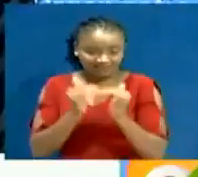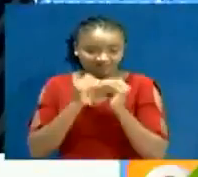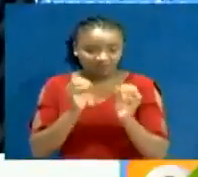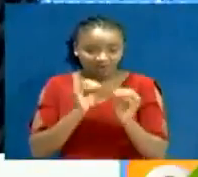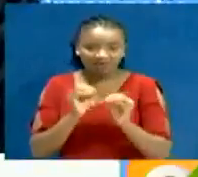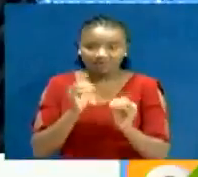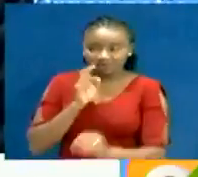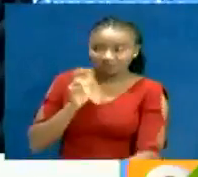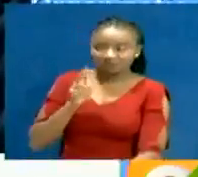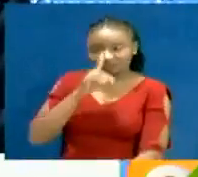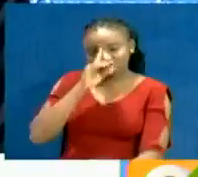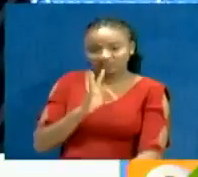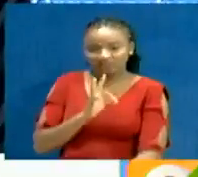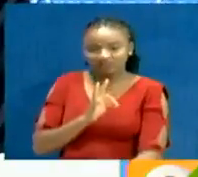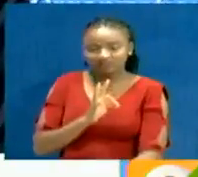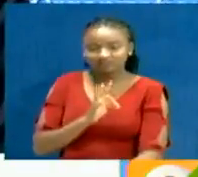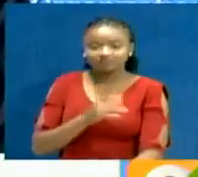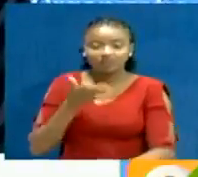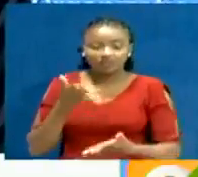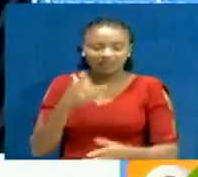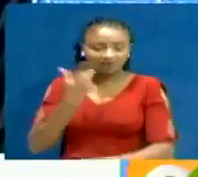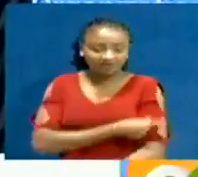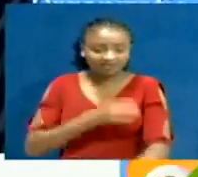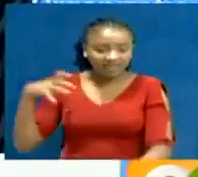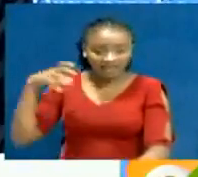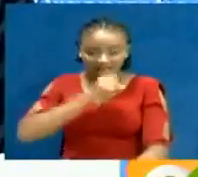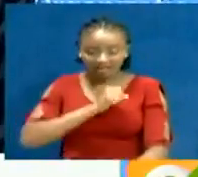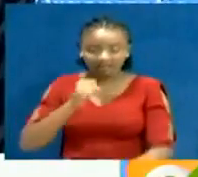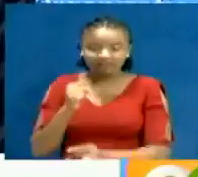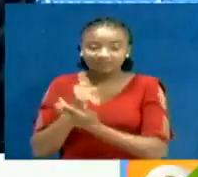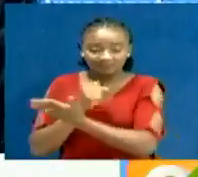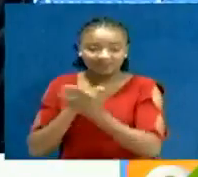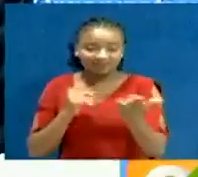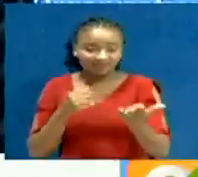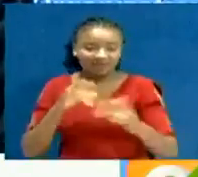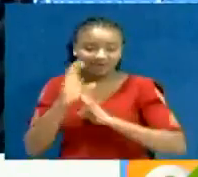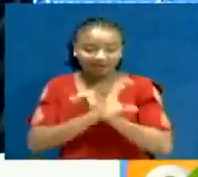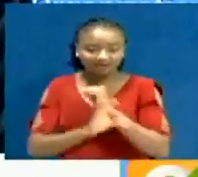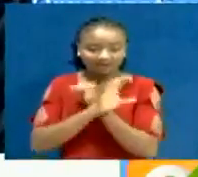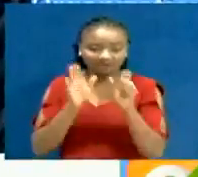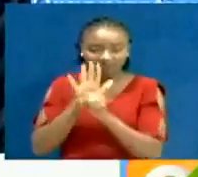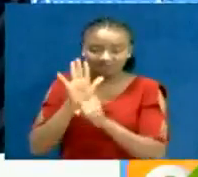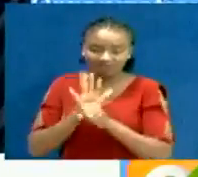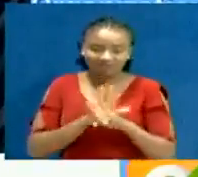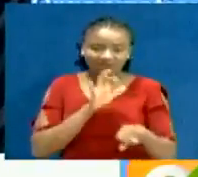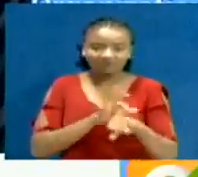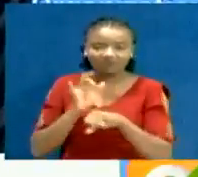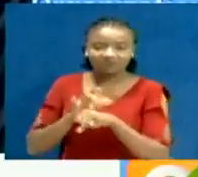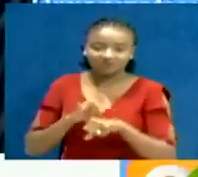The ongoing vaccine crisis is a scandalous inequity that's perpetuating the